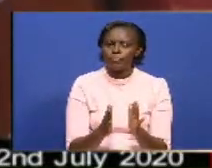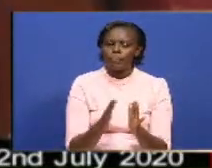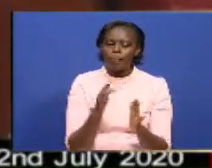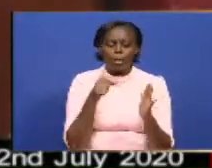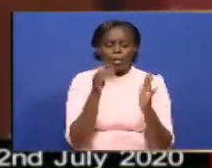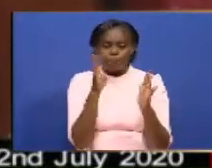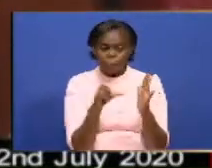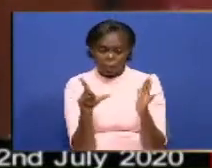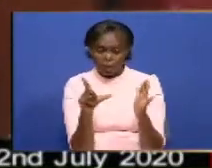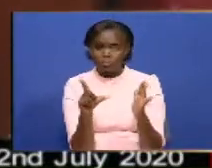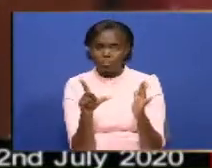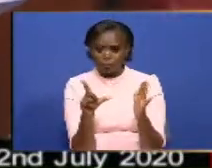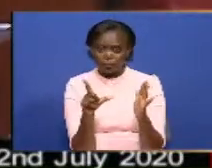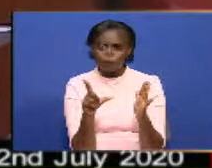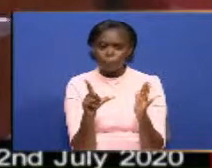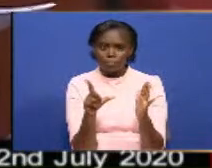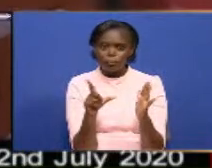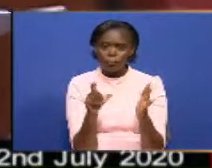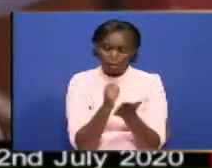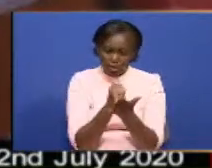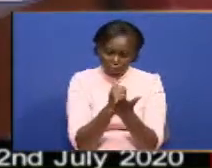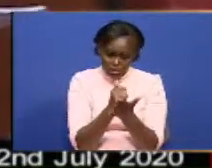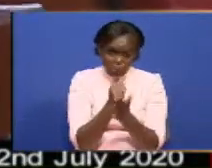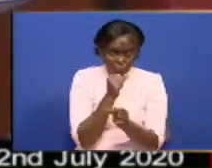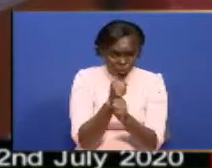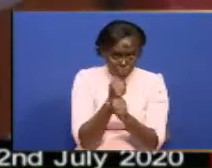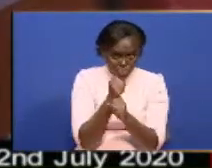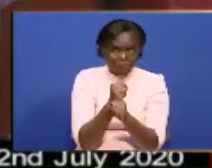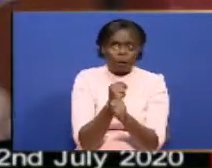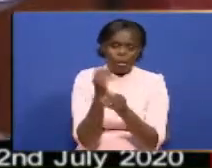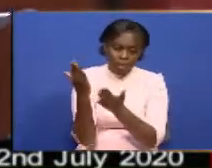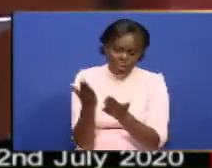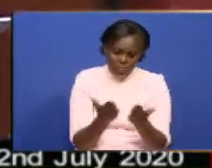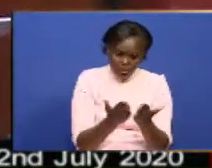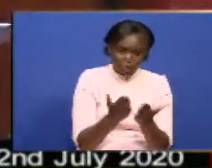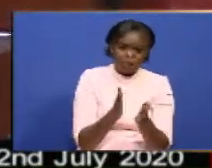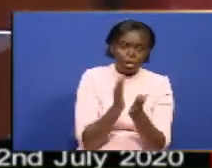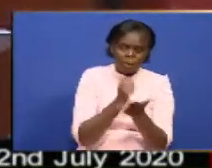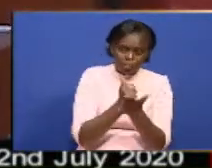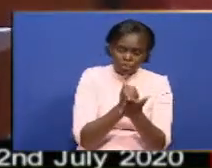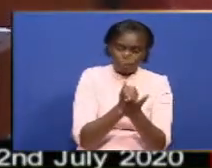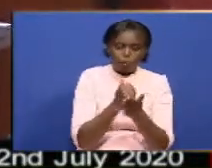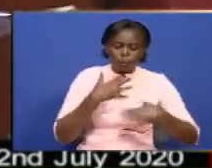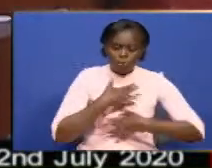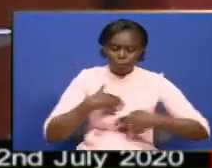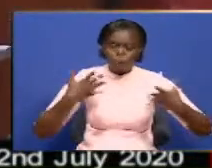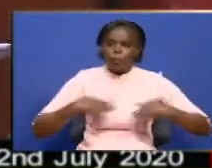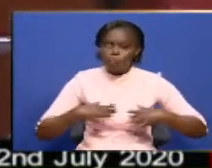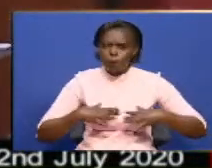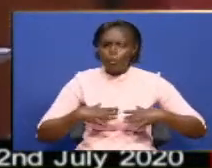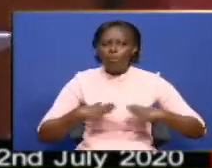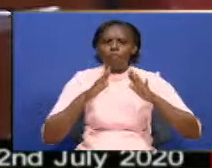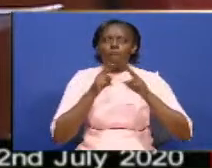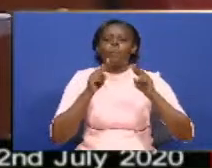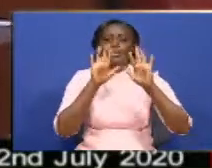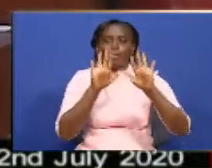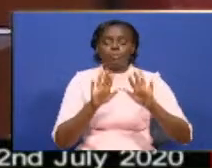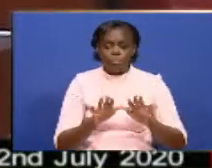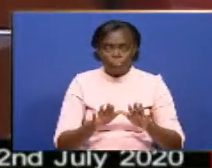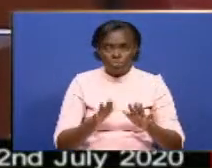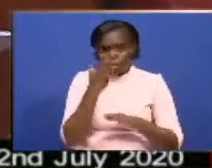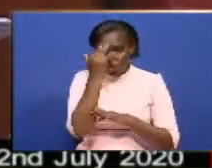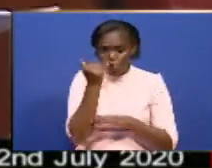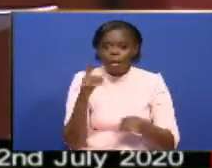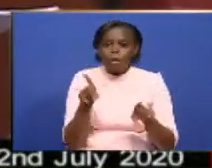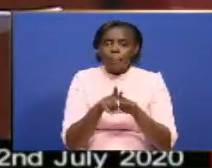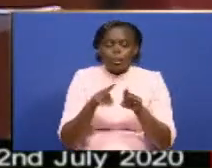bill will deal with the registration, reception, and registration of refugees, which is very important, because we